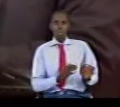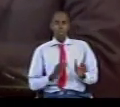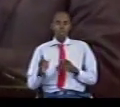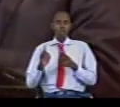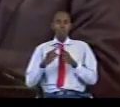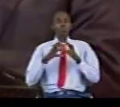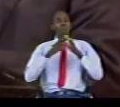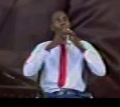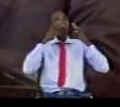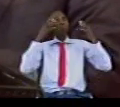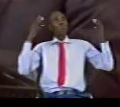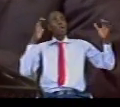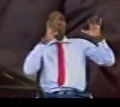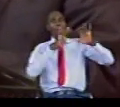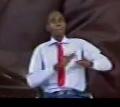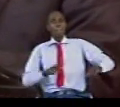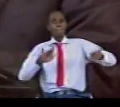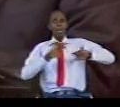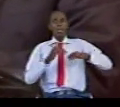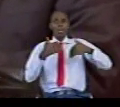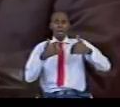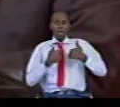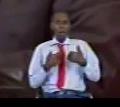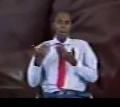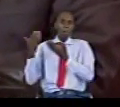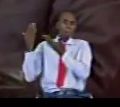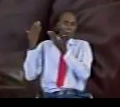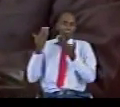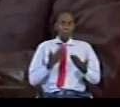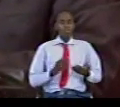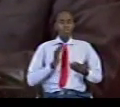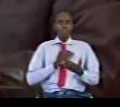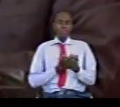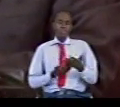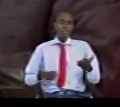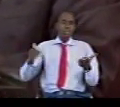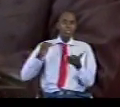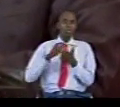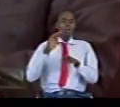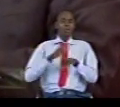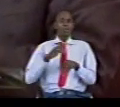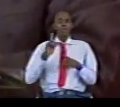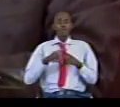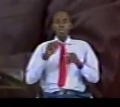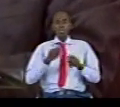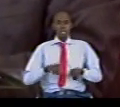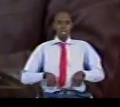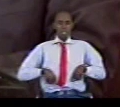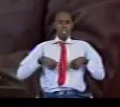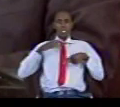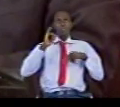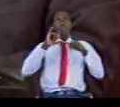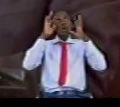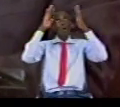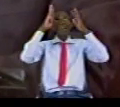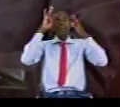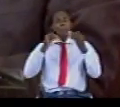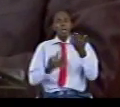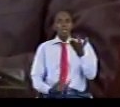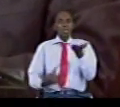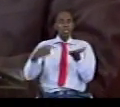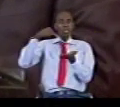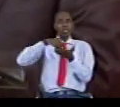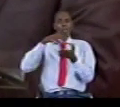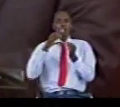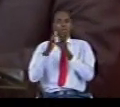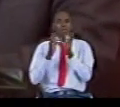has begotten us again, born again, unto a lively hope by the resurrection of Jesus Christ